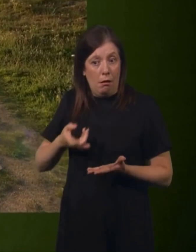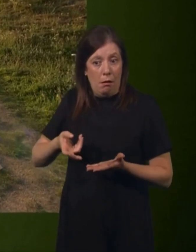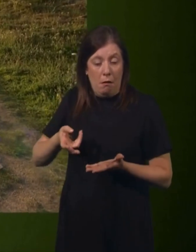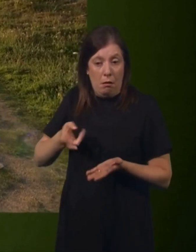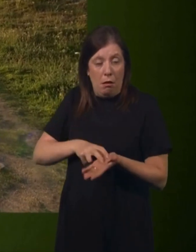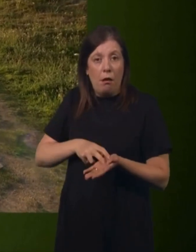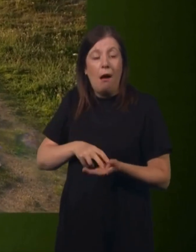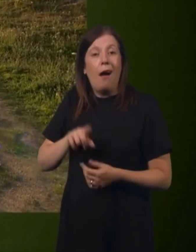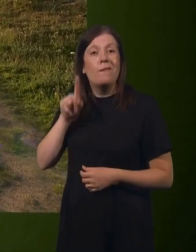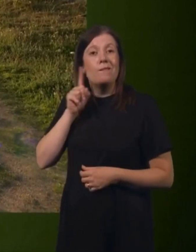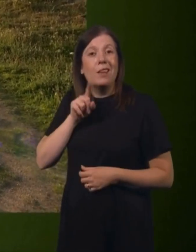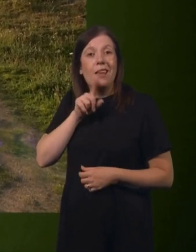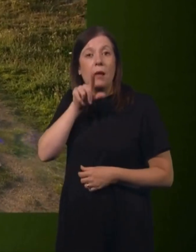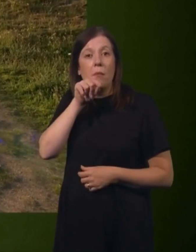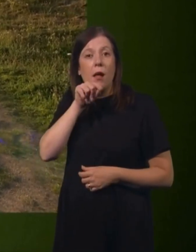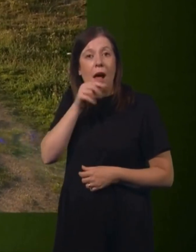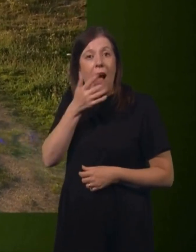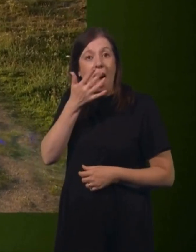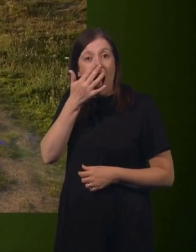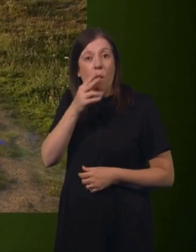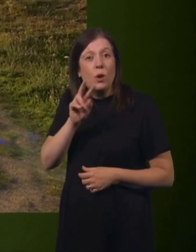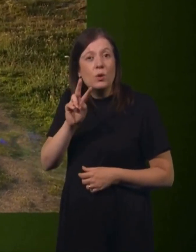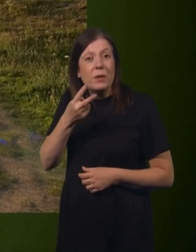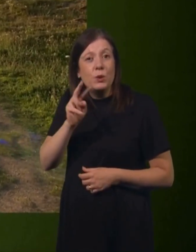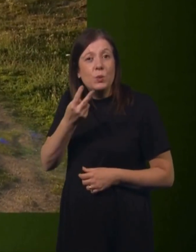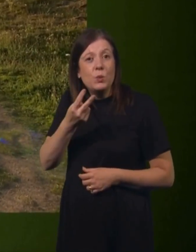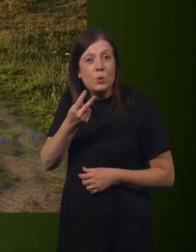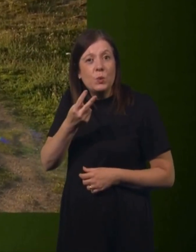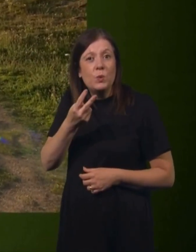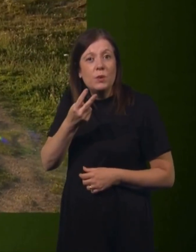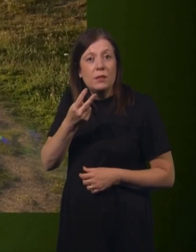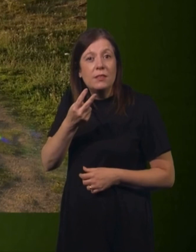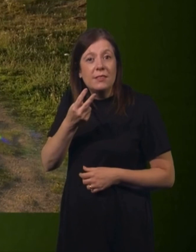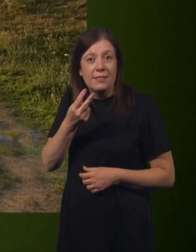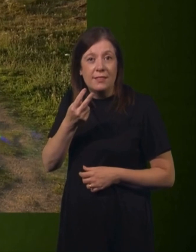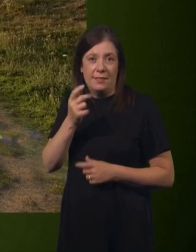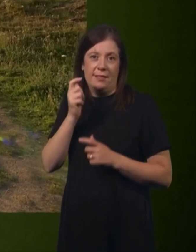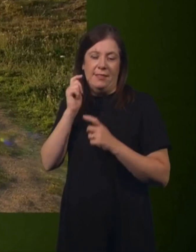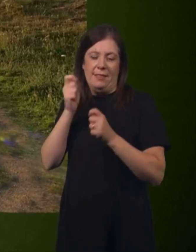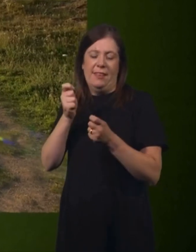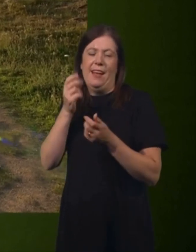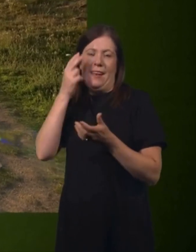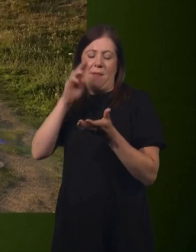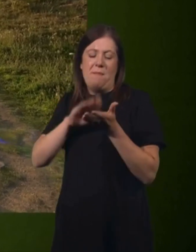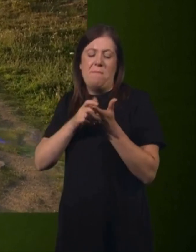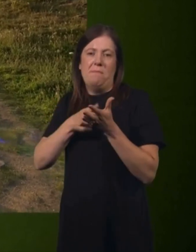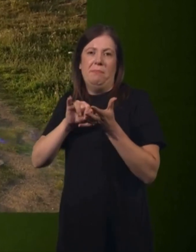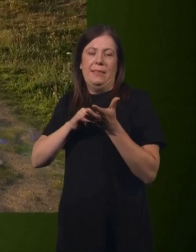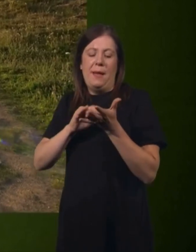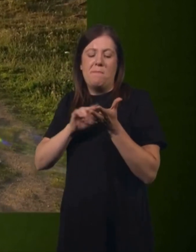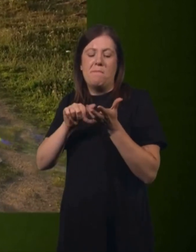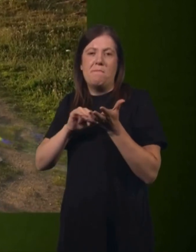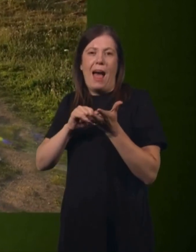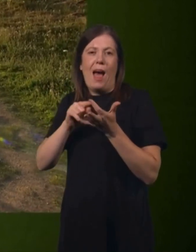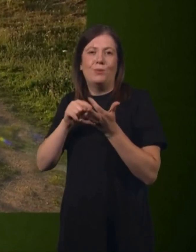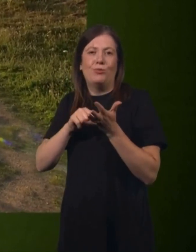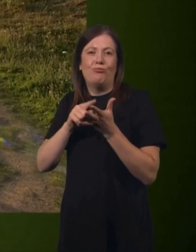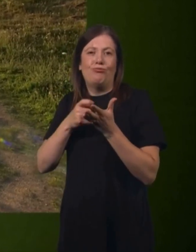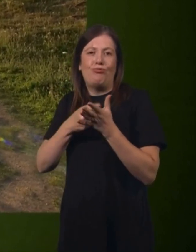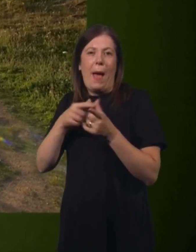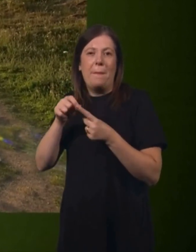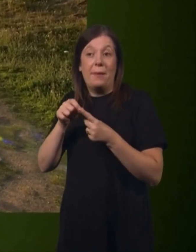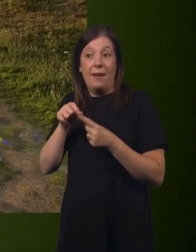here is a female that made it to 22 years, a female called Mrs Mousetrap, and she has quite the story. Her story begins